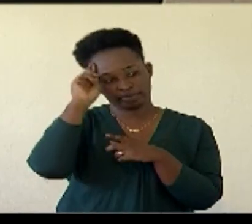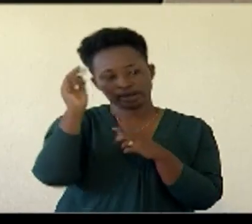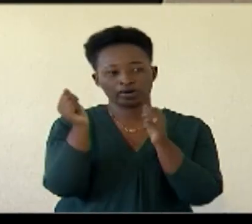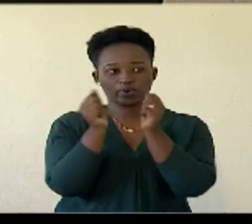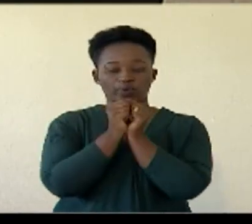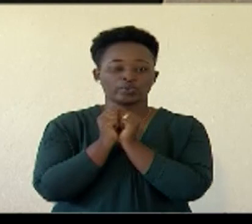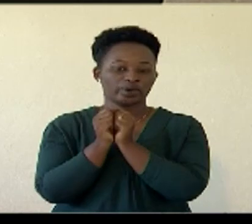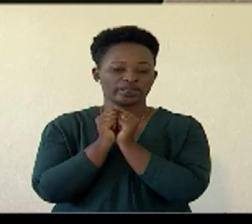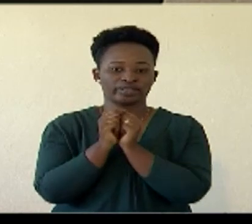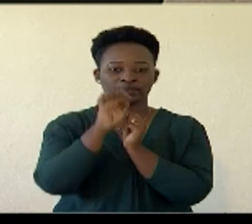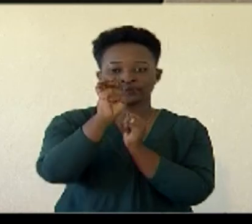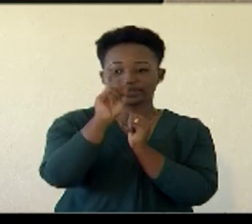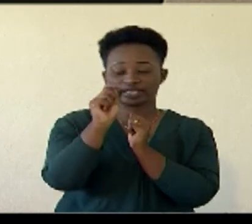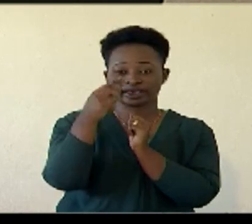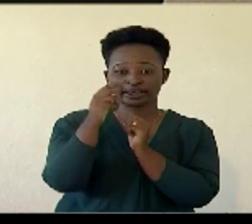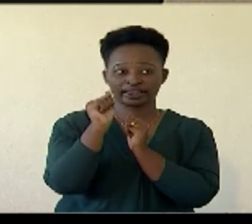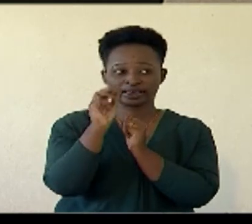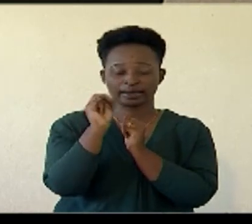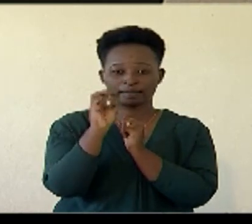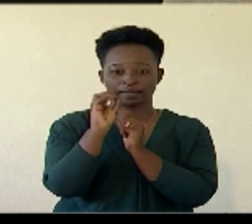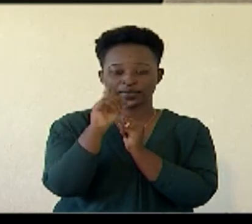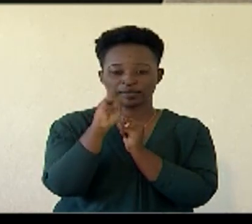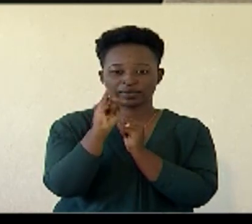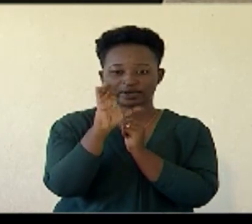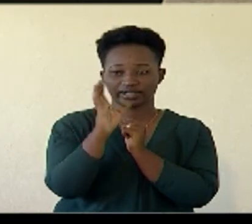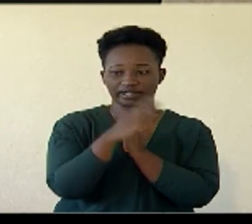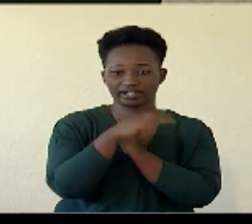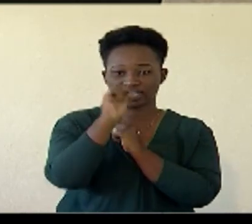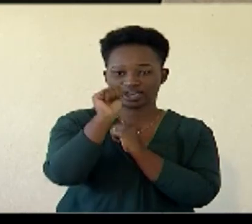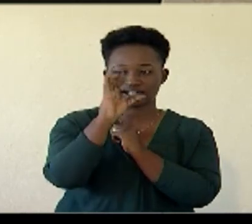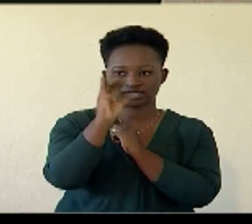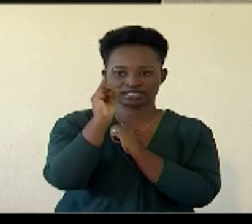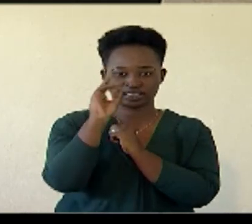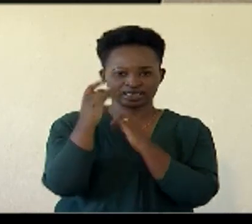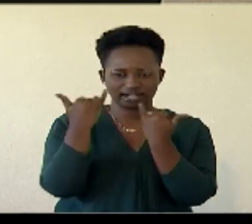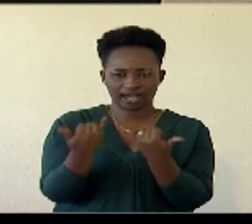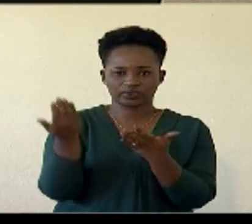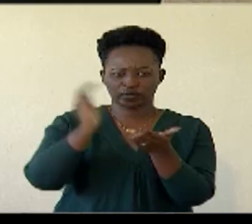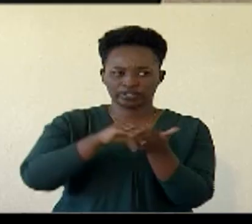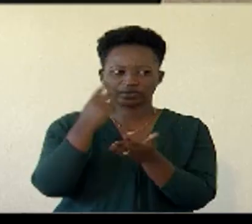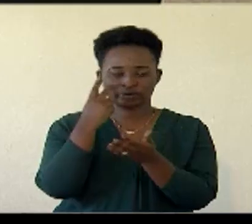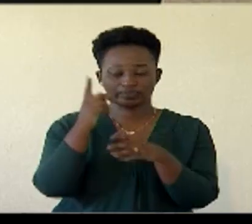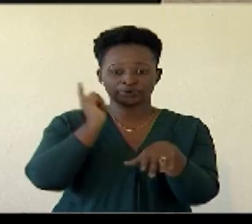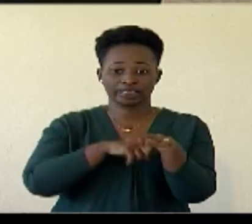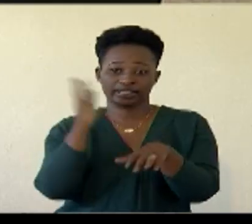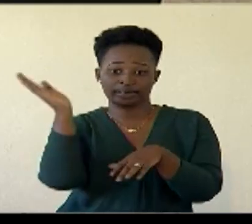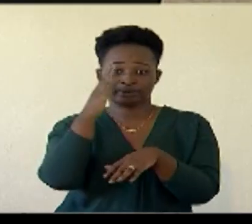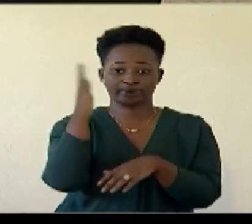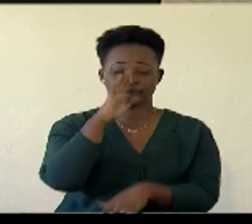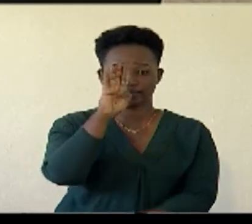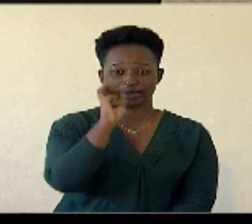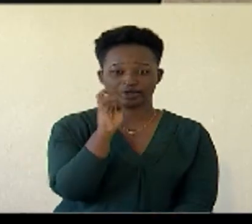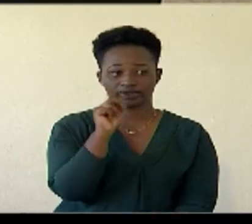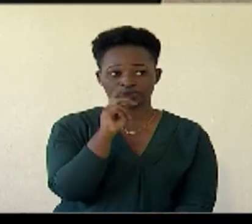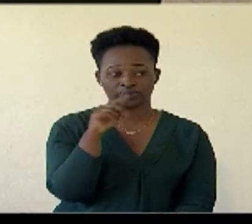the ethanoic acid. So let's look at this again. So when this benzoic acid, which